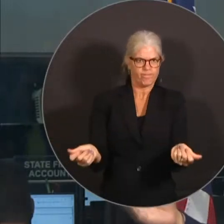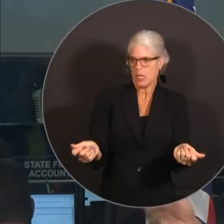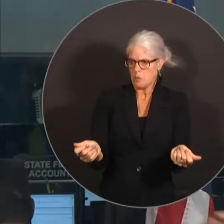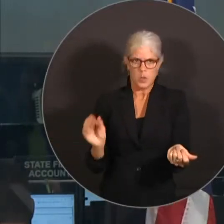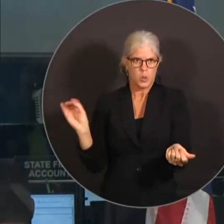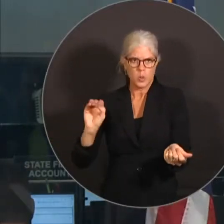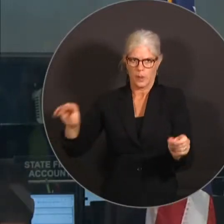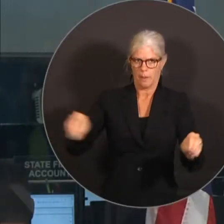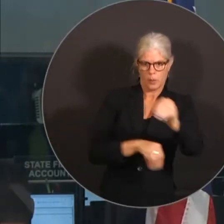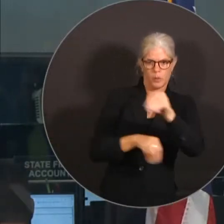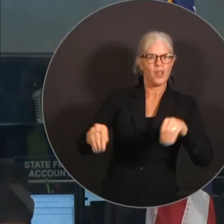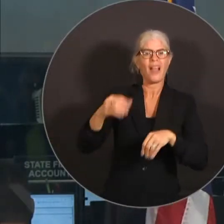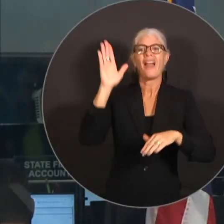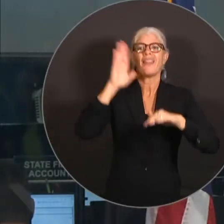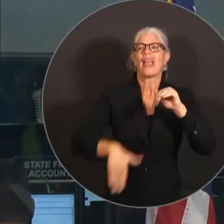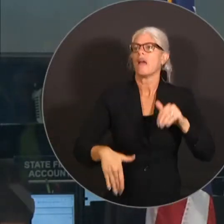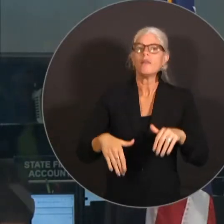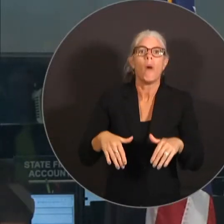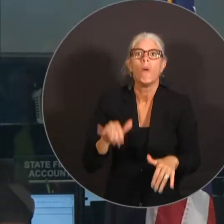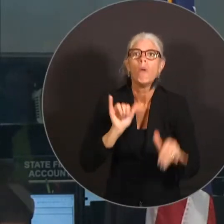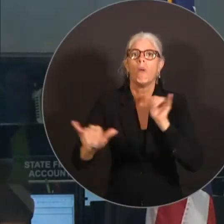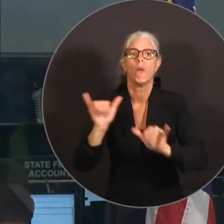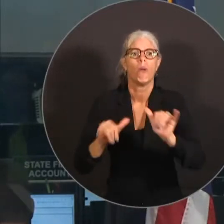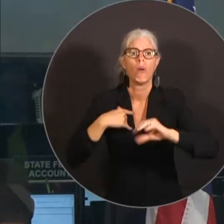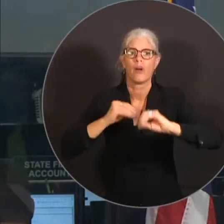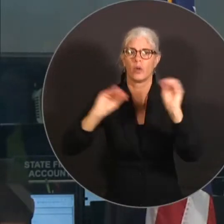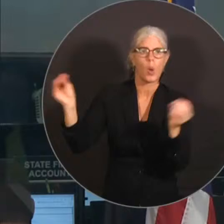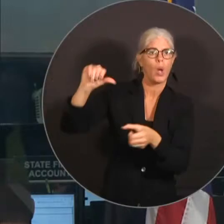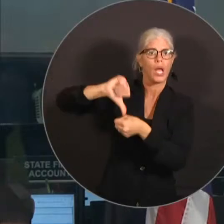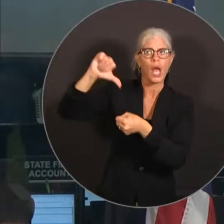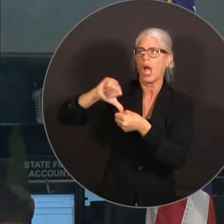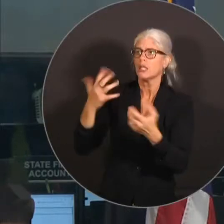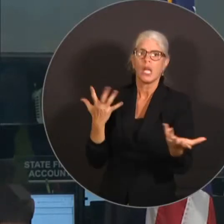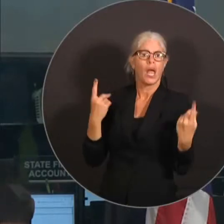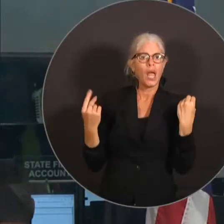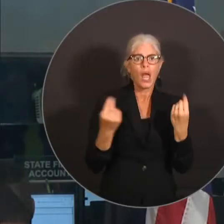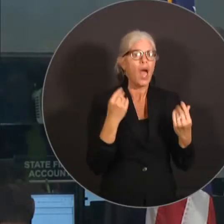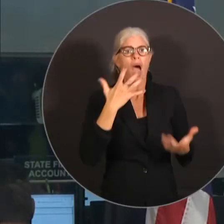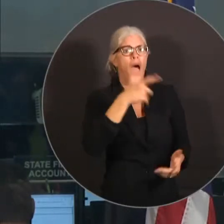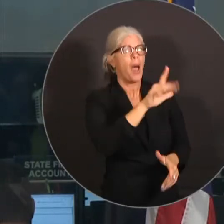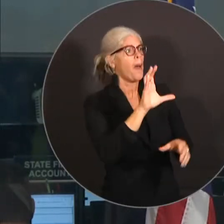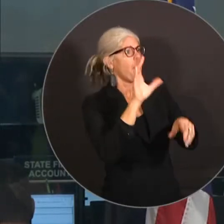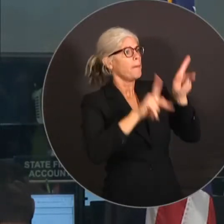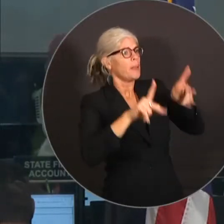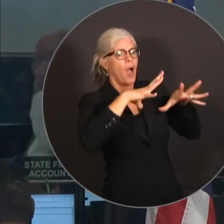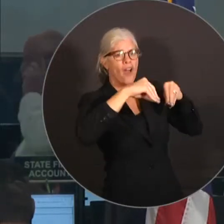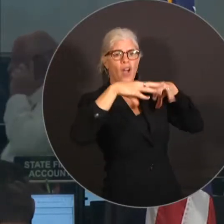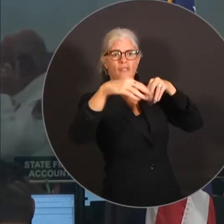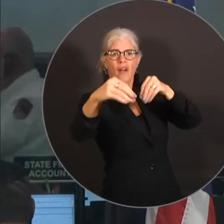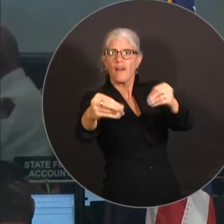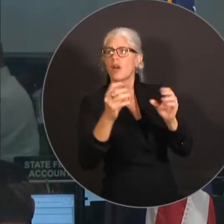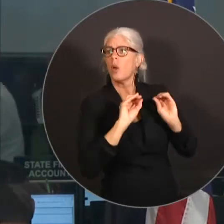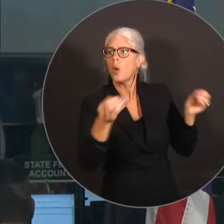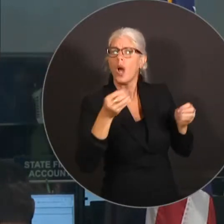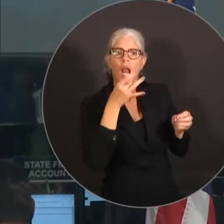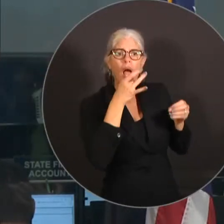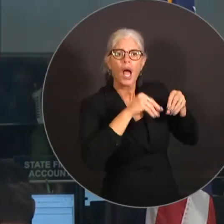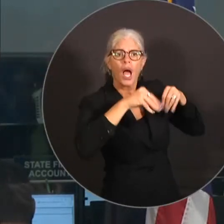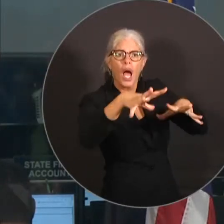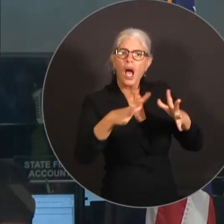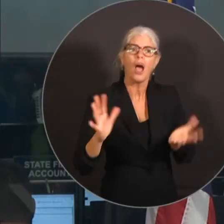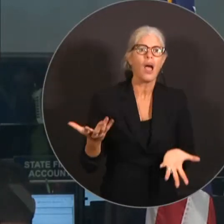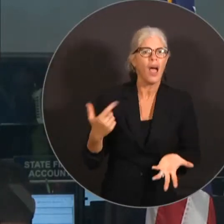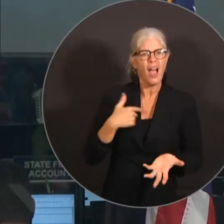in the state or we don't have enough people to hook up people's power. And it does cost when we do the mutual aid, when we bring